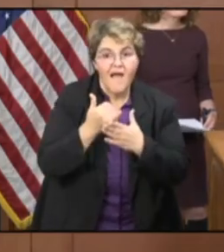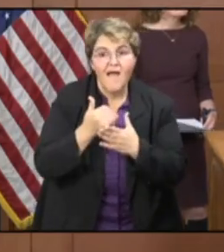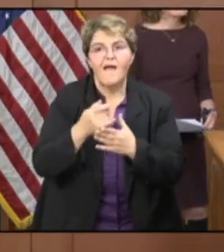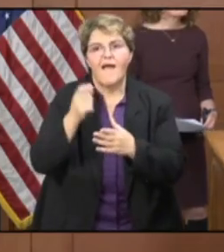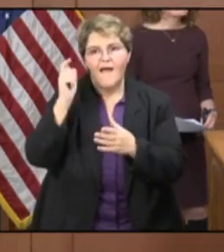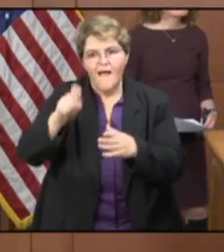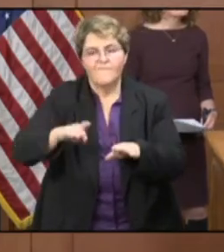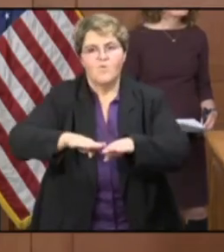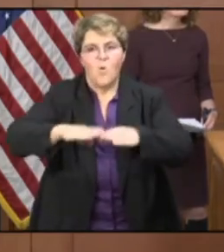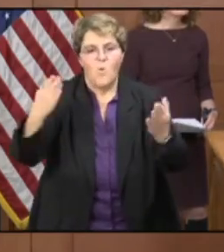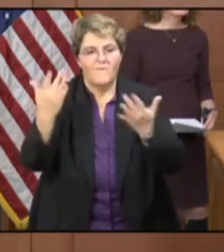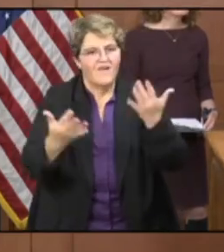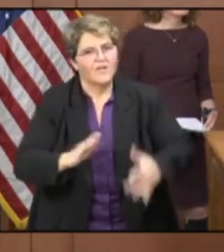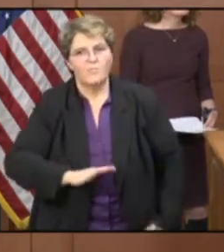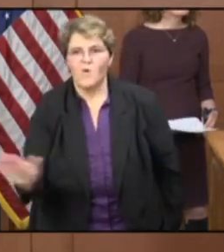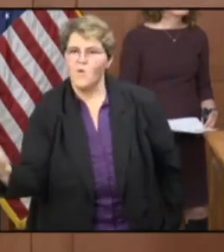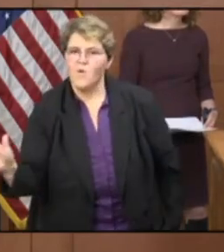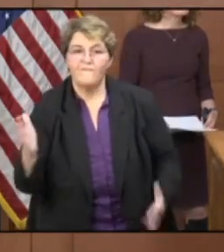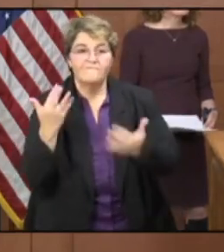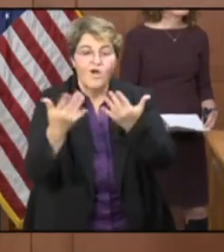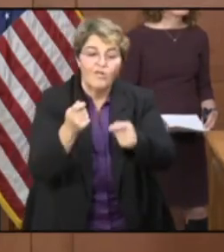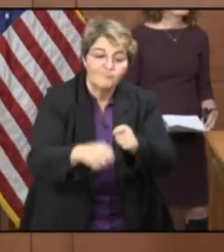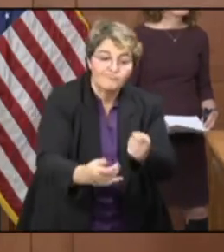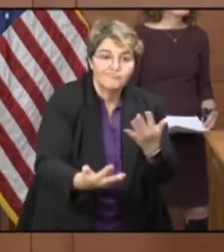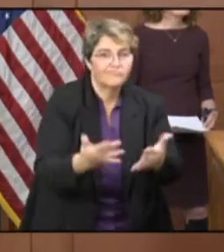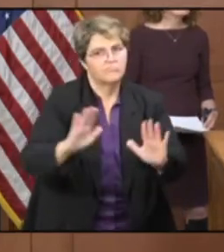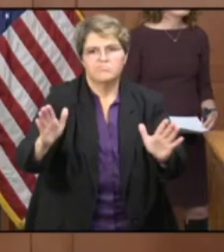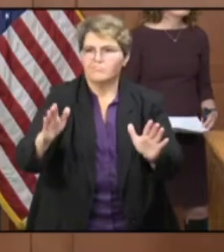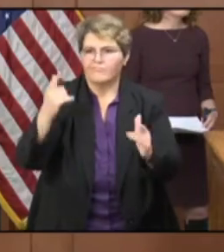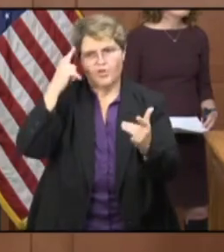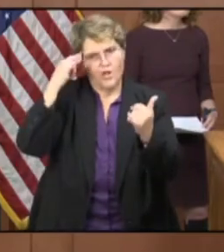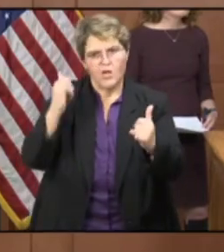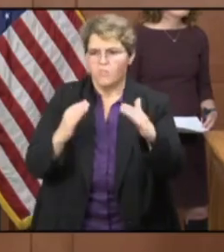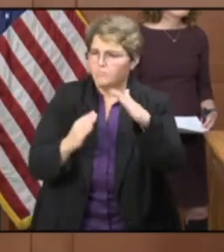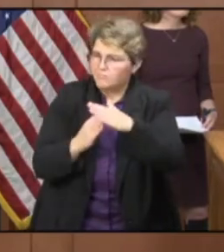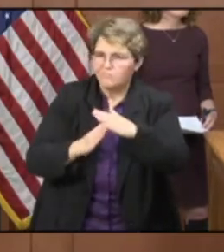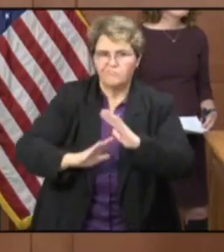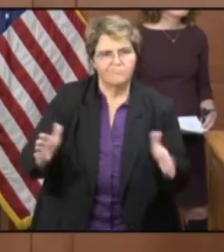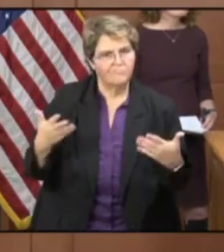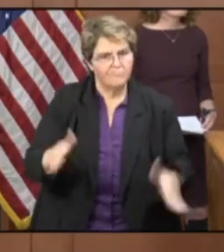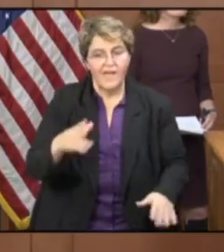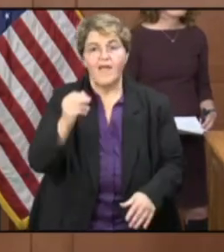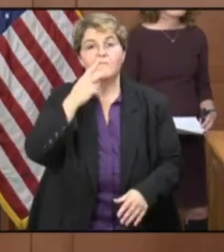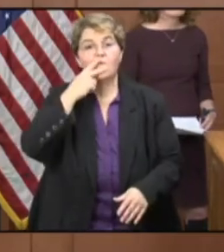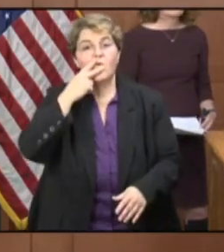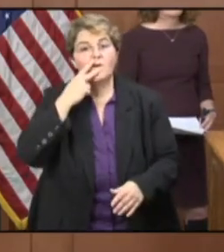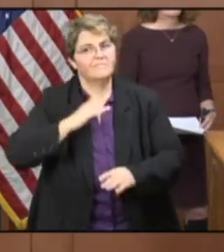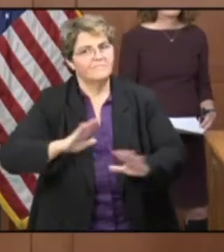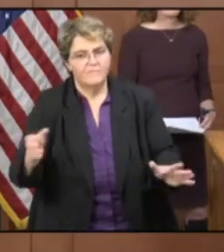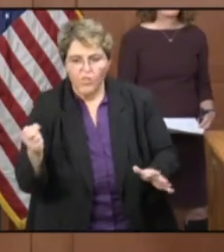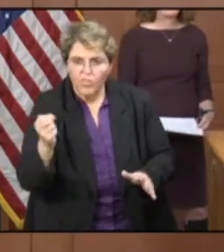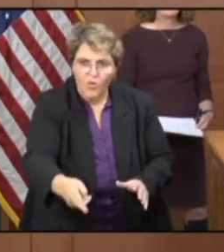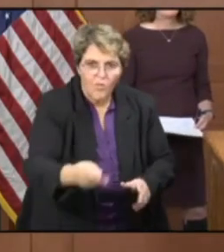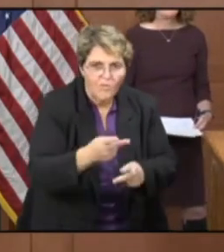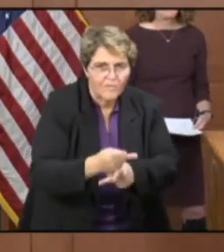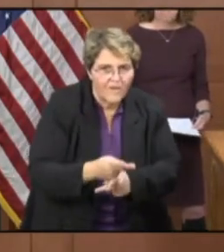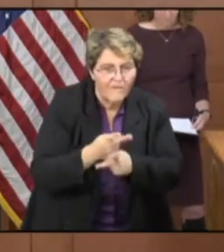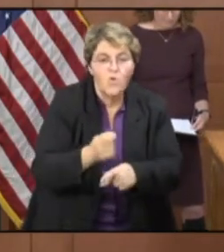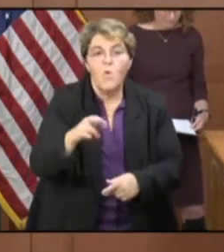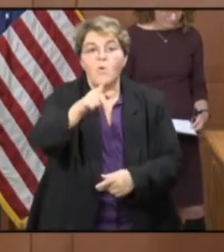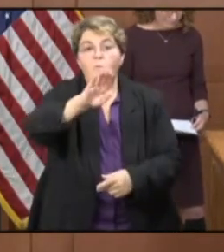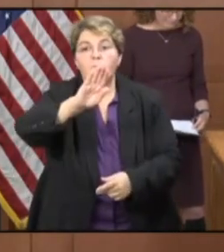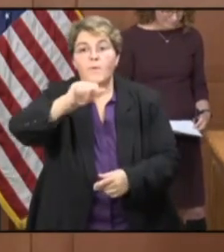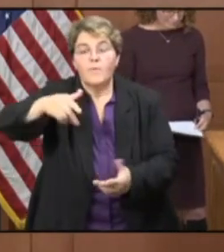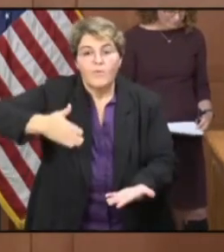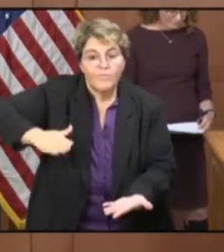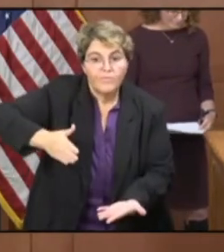Just put that away. No smoking of the cigarettes, no emptying your barbecue. Each and every one